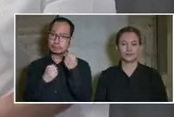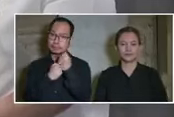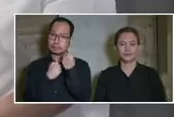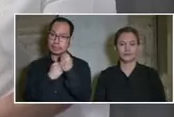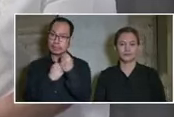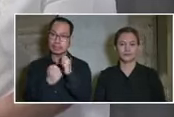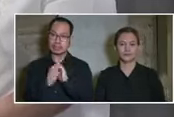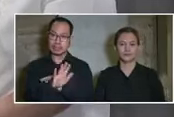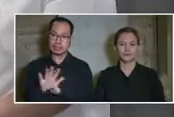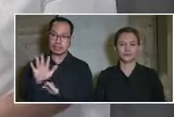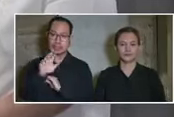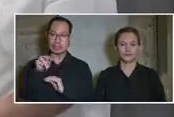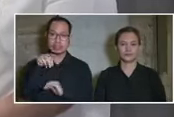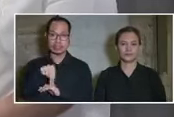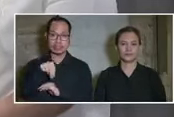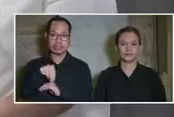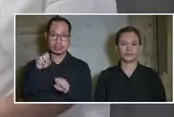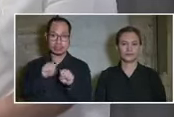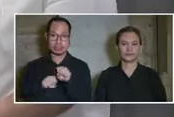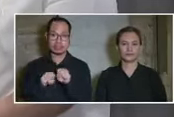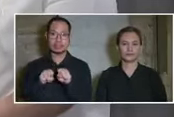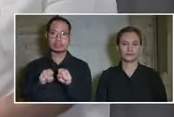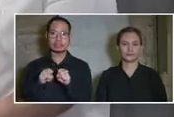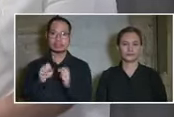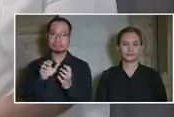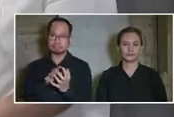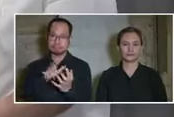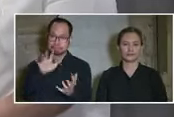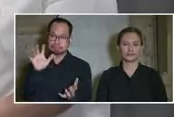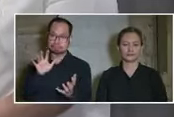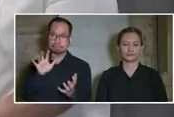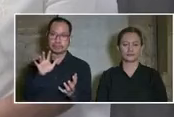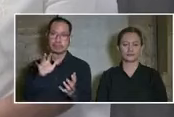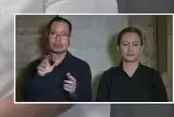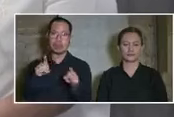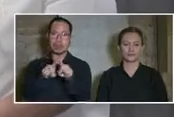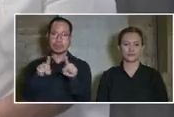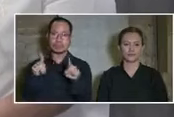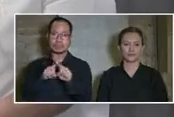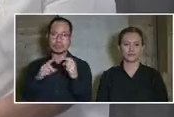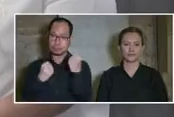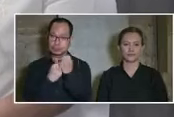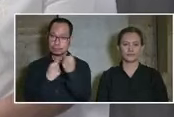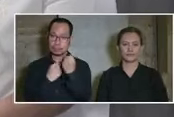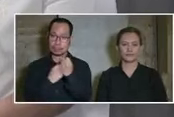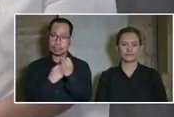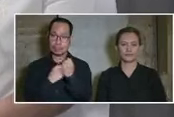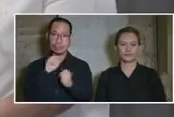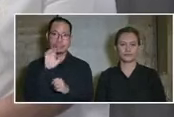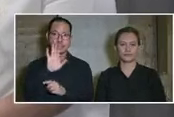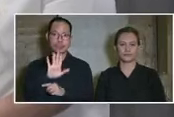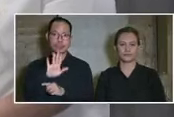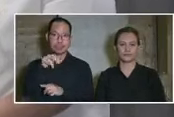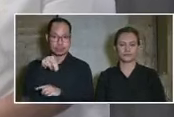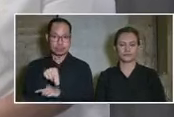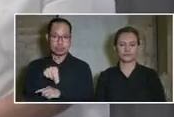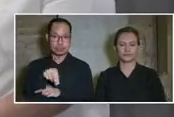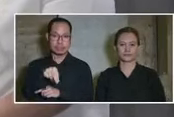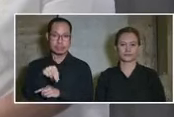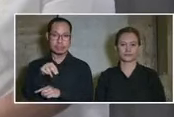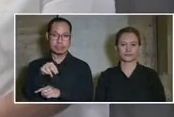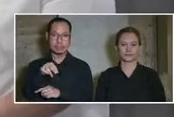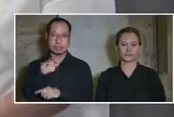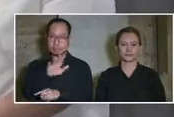their needs, so that their abundance may also supply your needs,